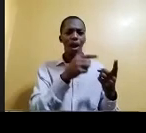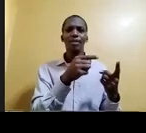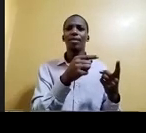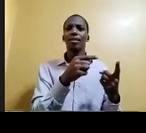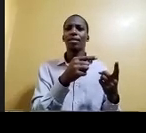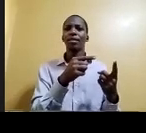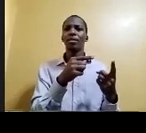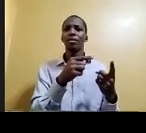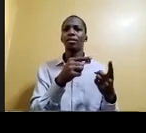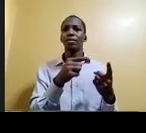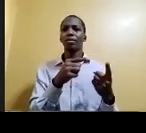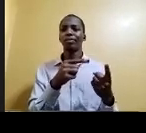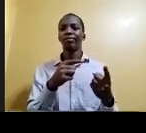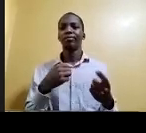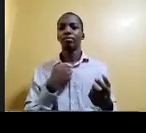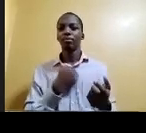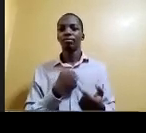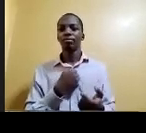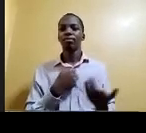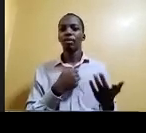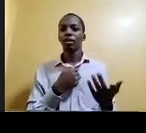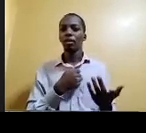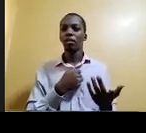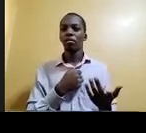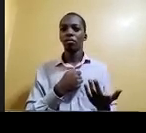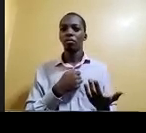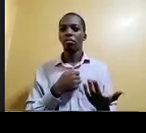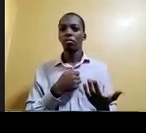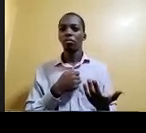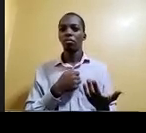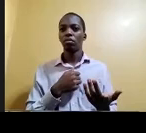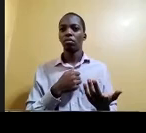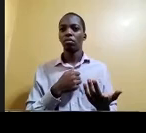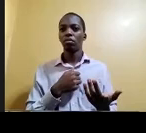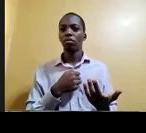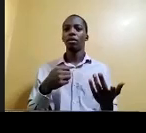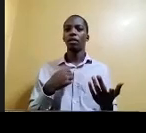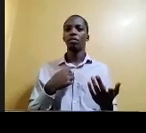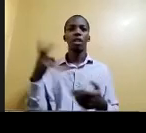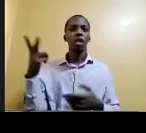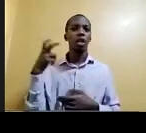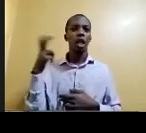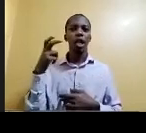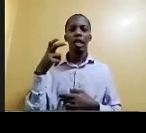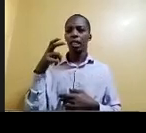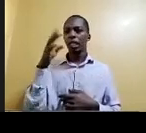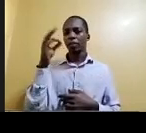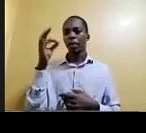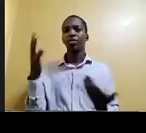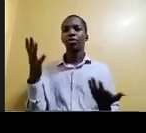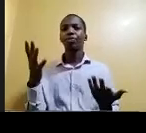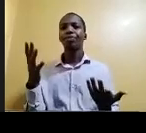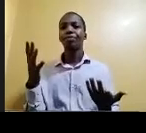experience. Basado en la experiencia. Yes, I think I'm hearing Spanish. Okay, so